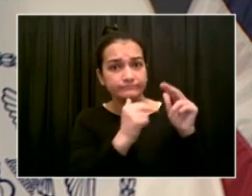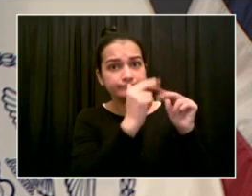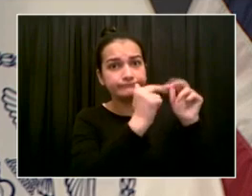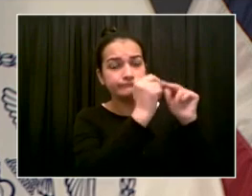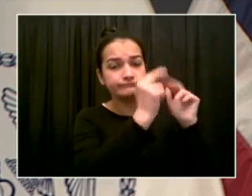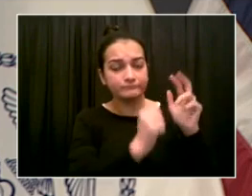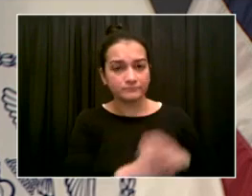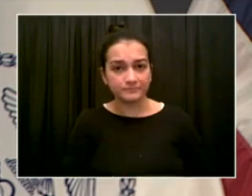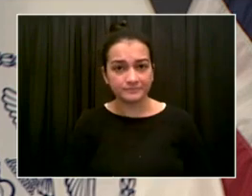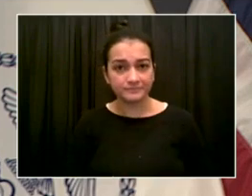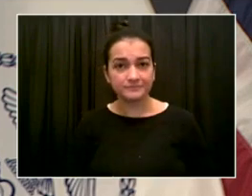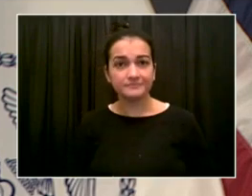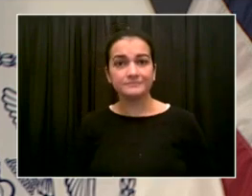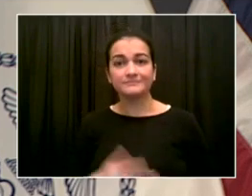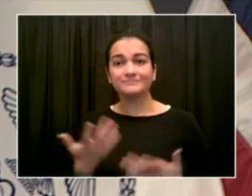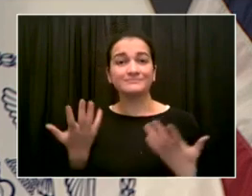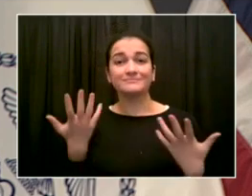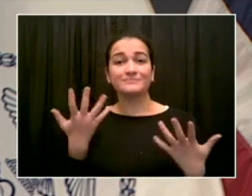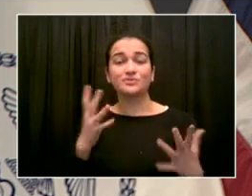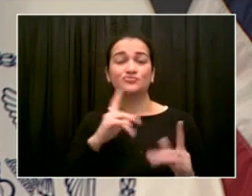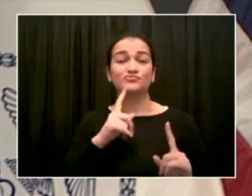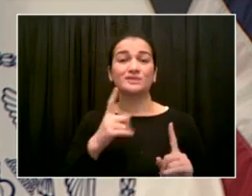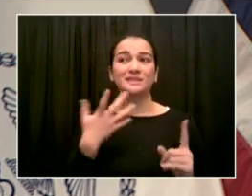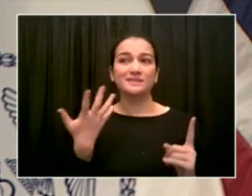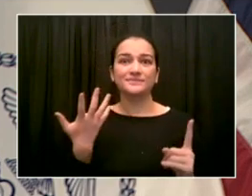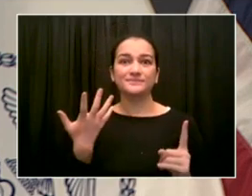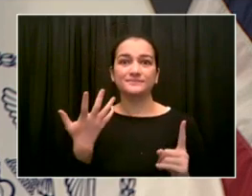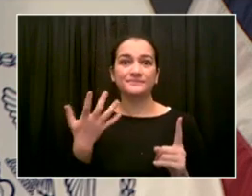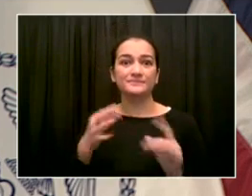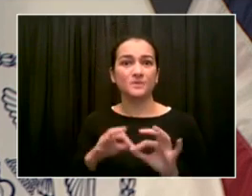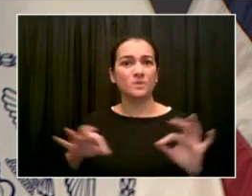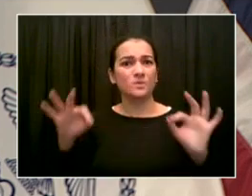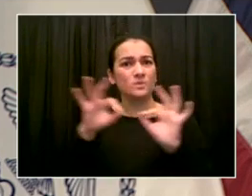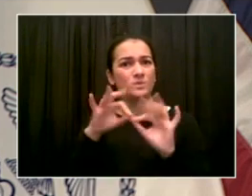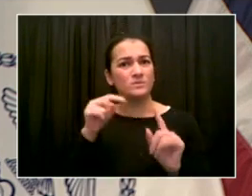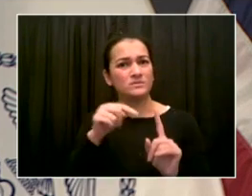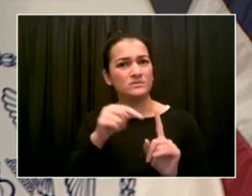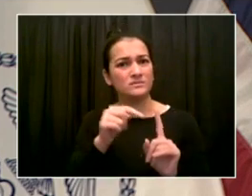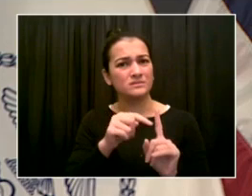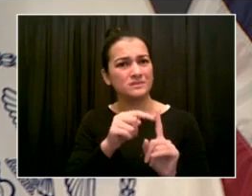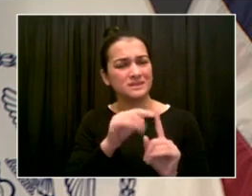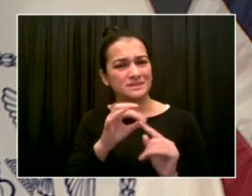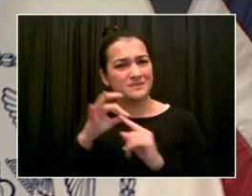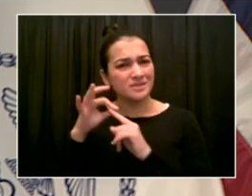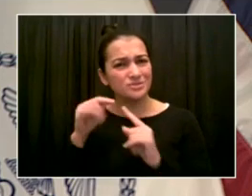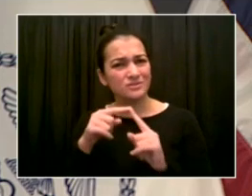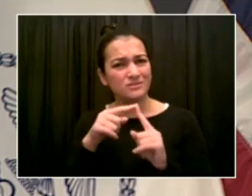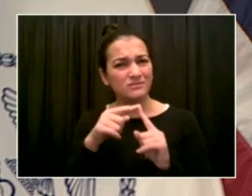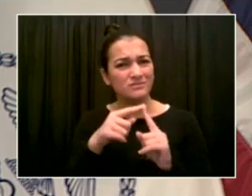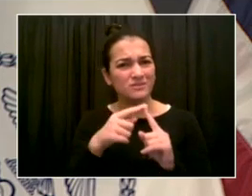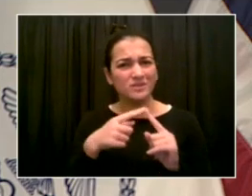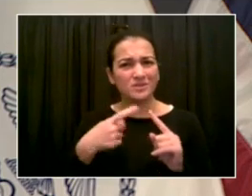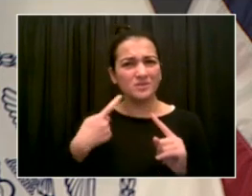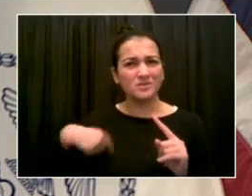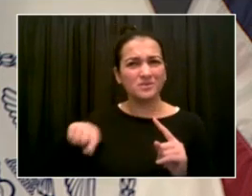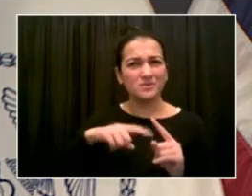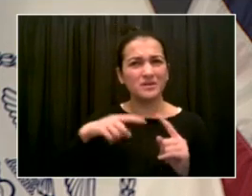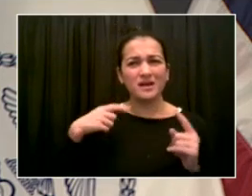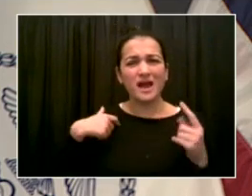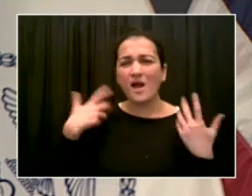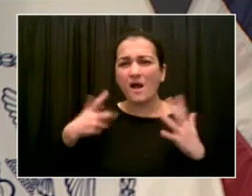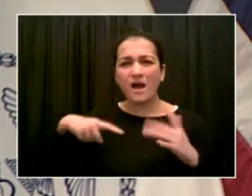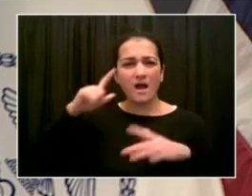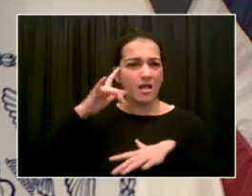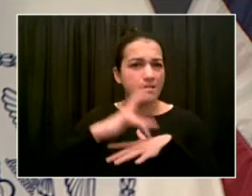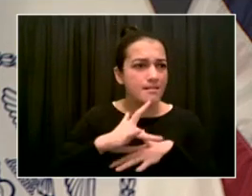it's really a particular opportunity. I don't think we should ever look at things narrowly. There are some particular places where something makes sense, and this